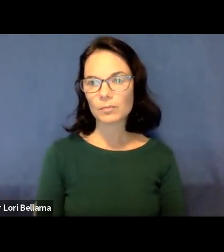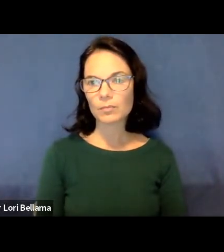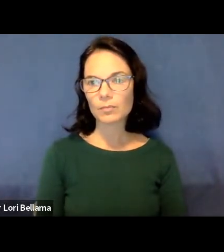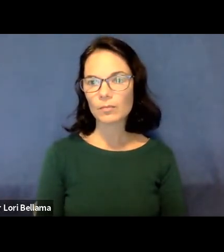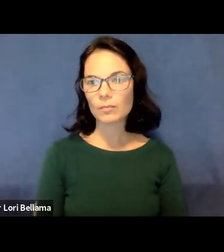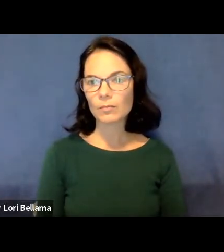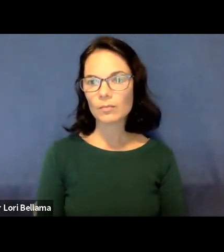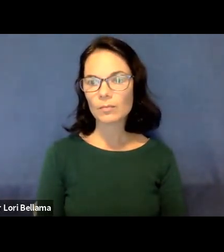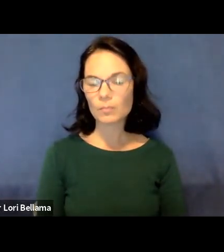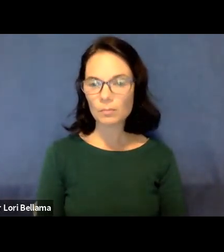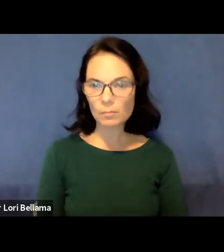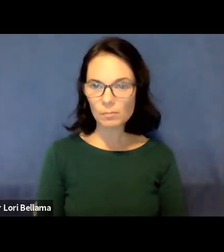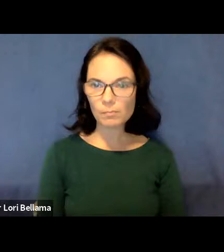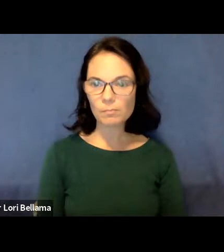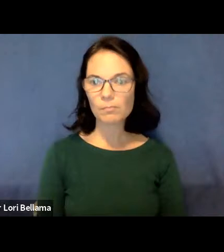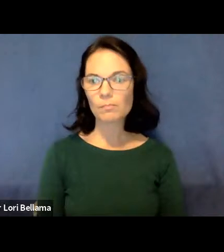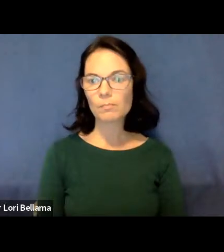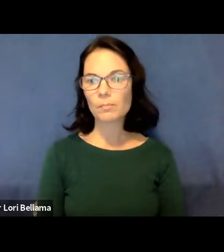Okay, so